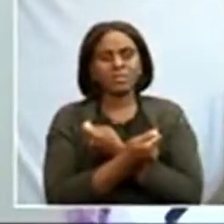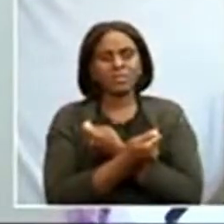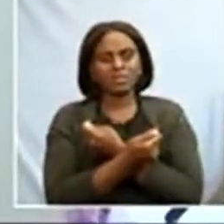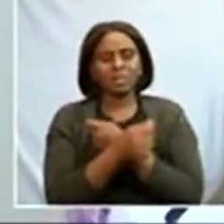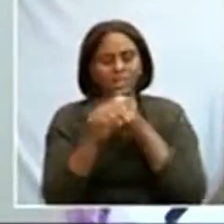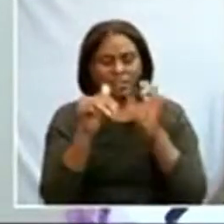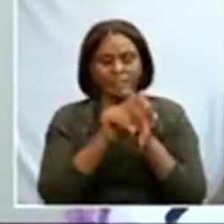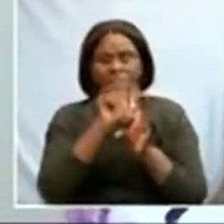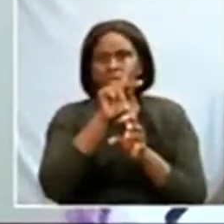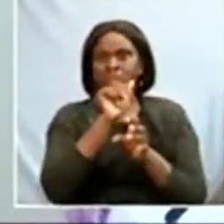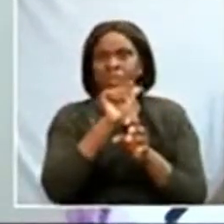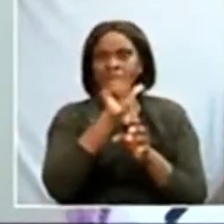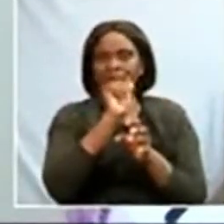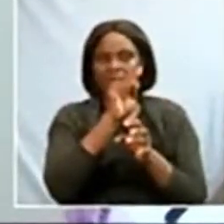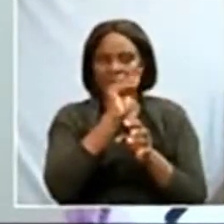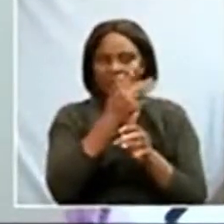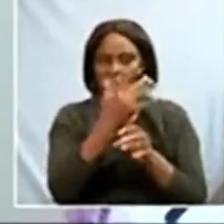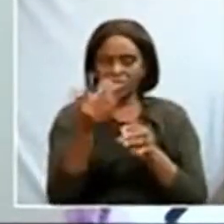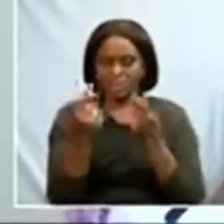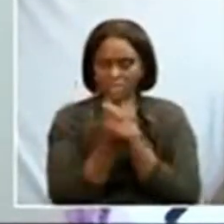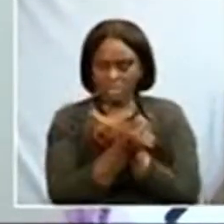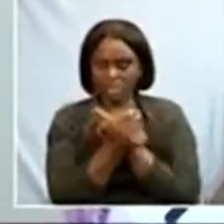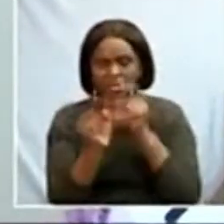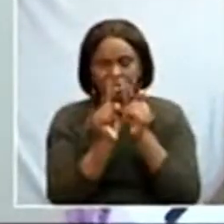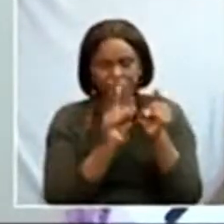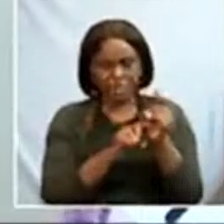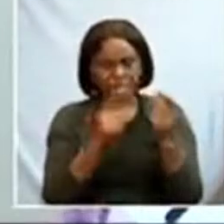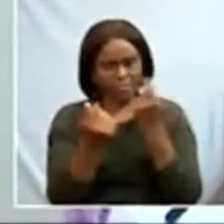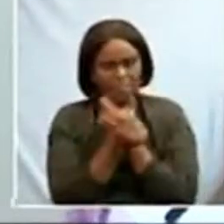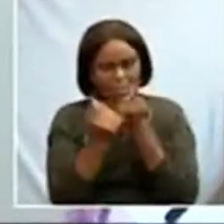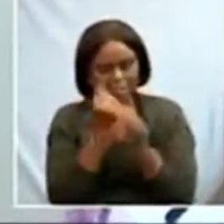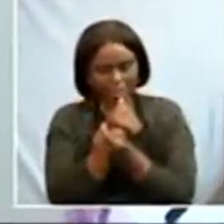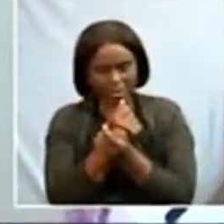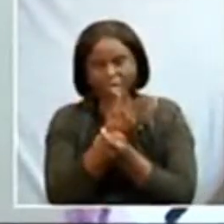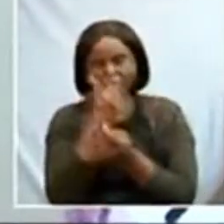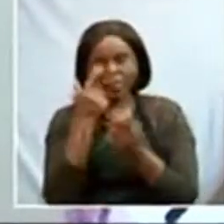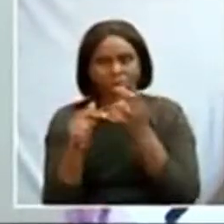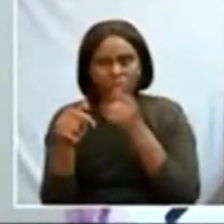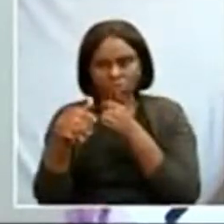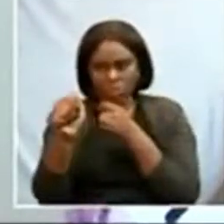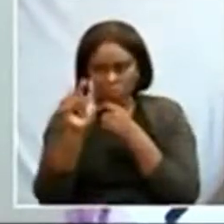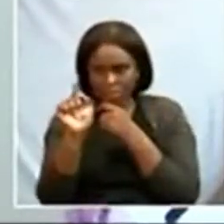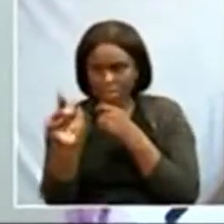In Kalabo, things should change, and the change will be instituted by you.